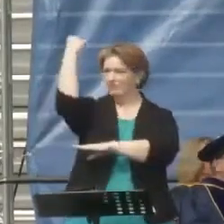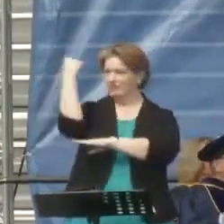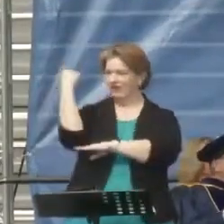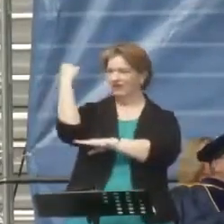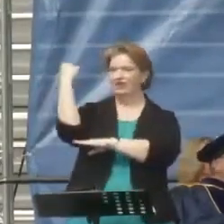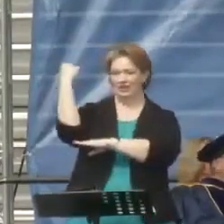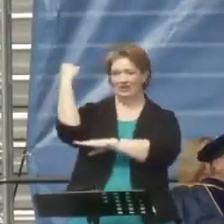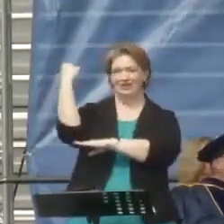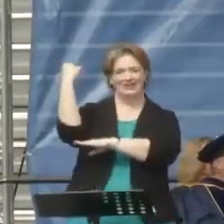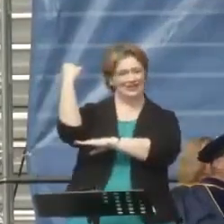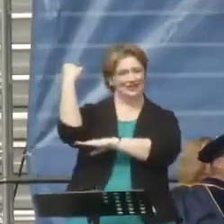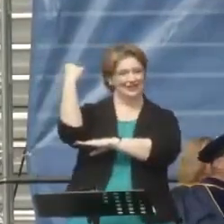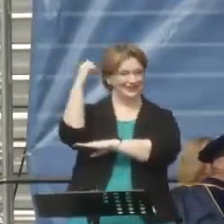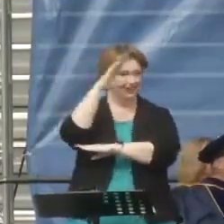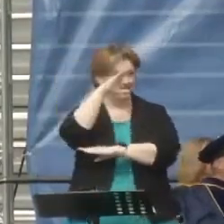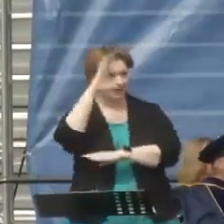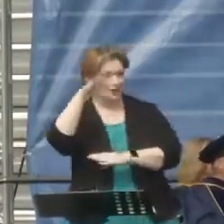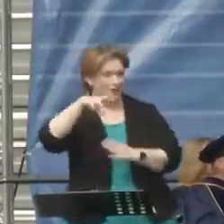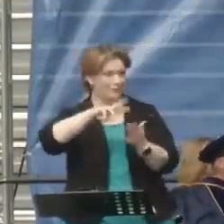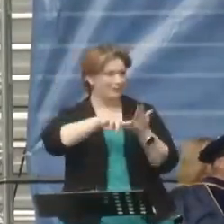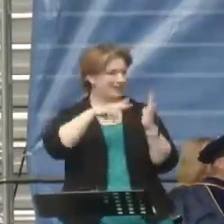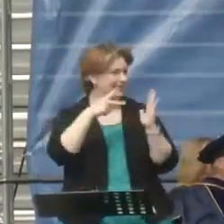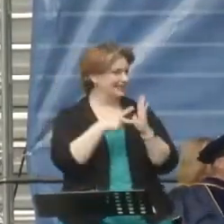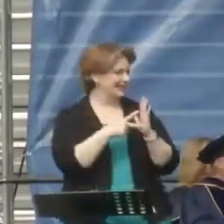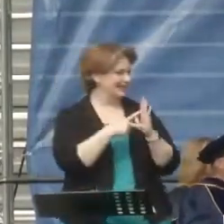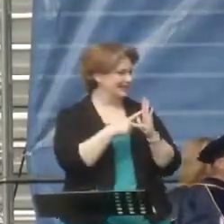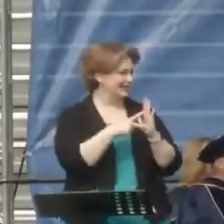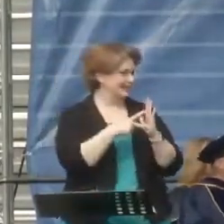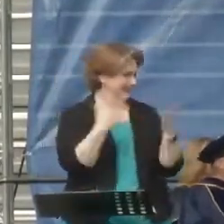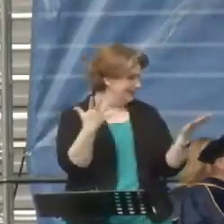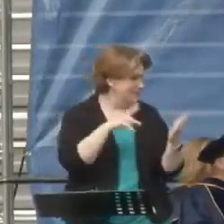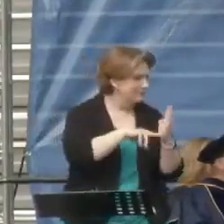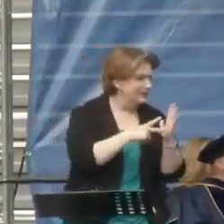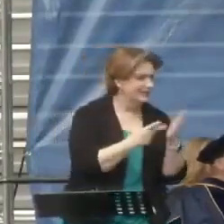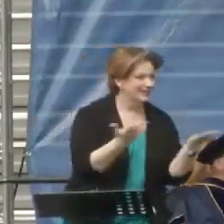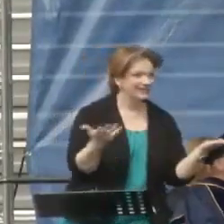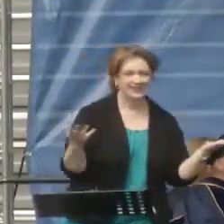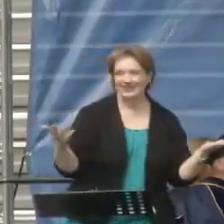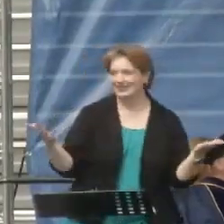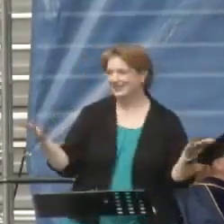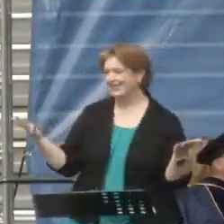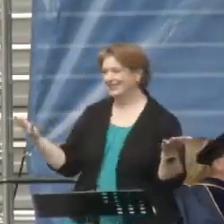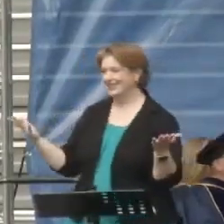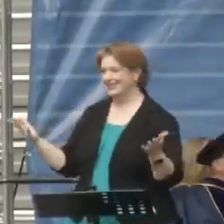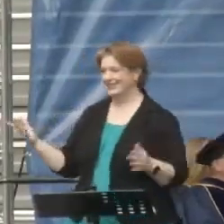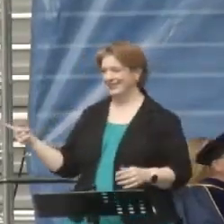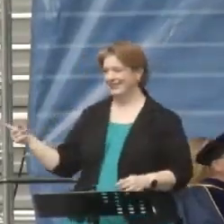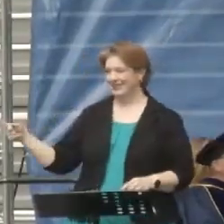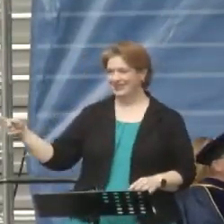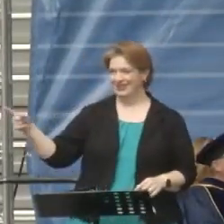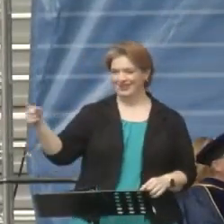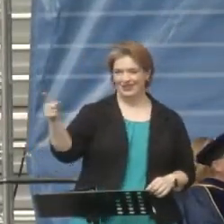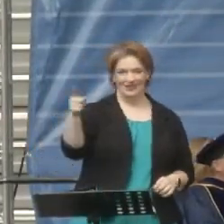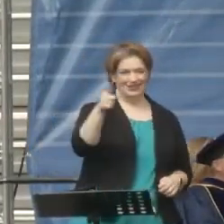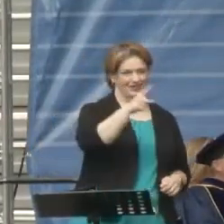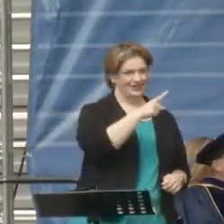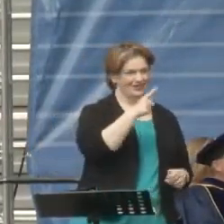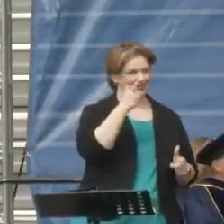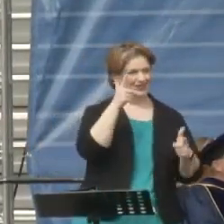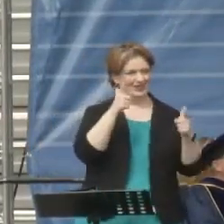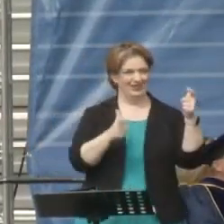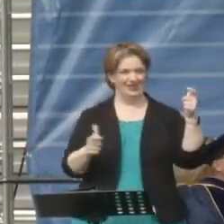And you know what that means. You know what that means. It means you are also the